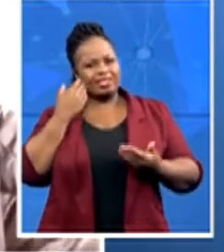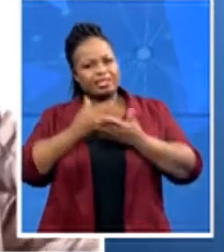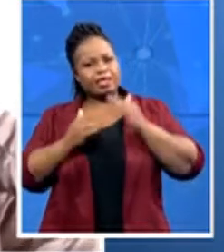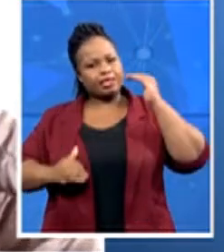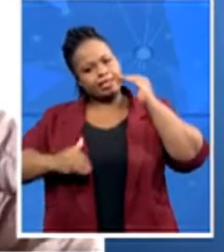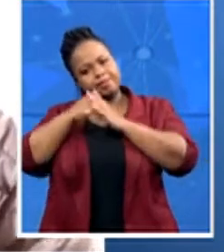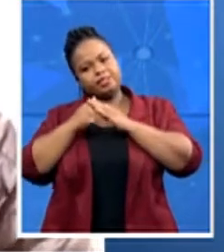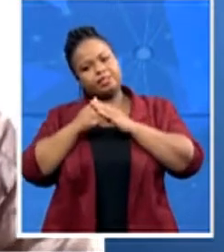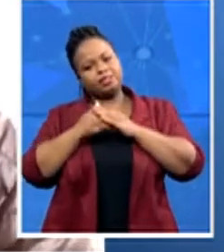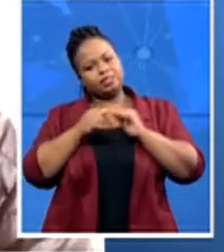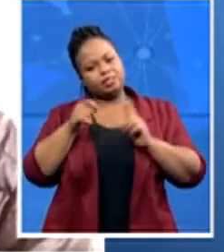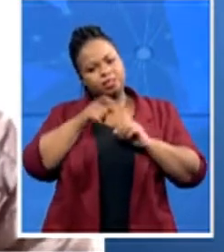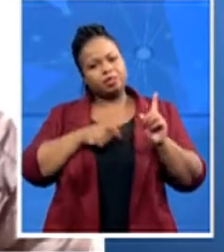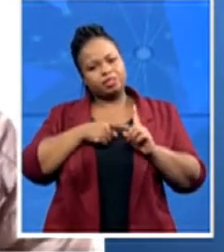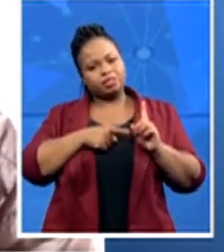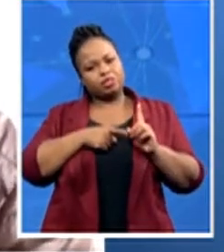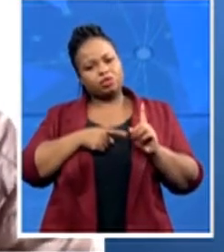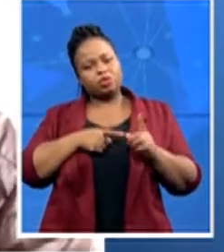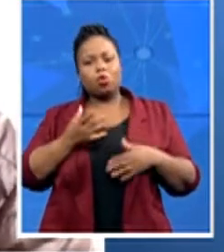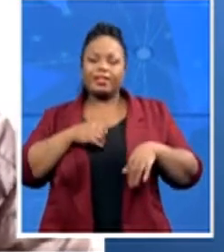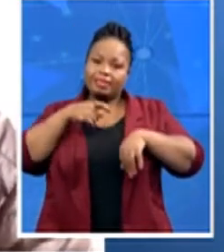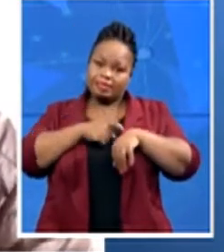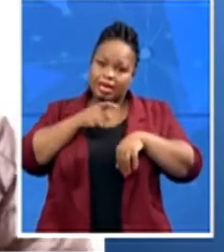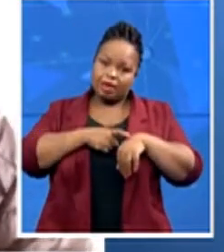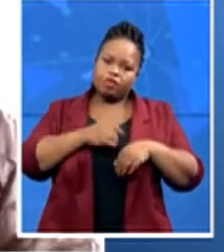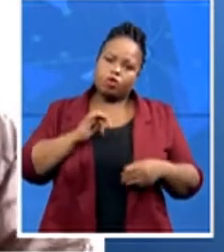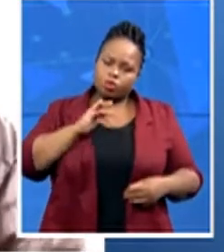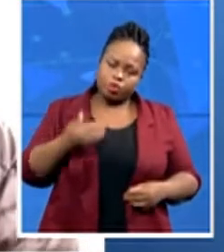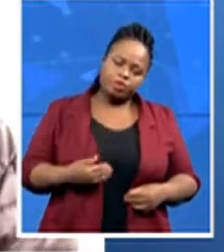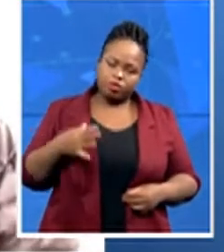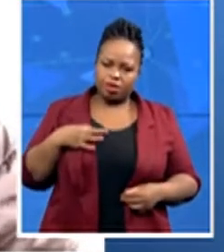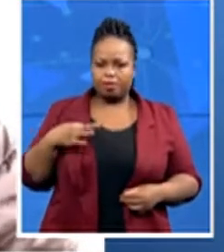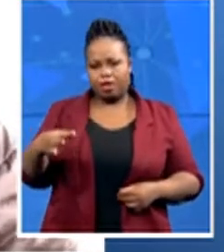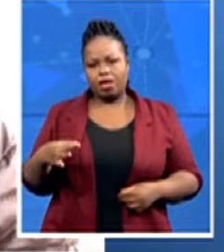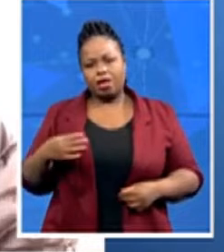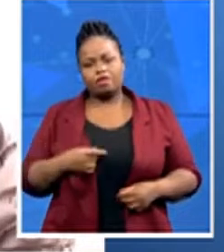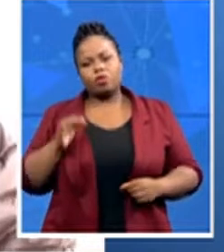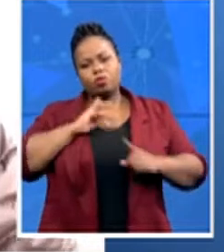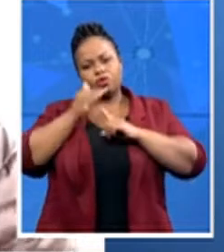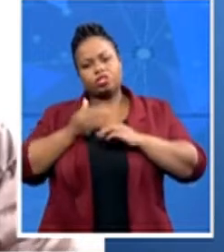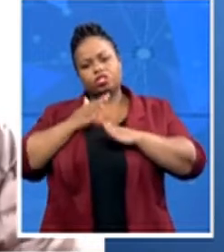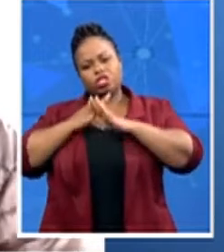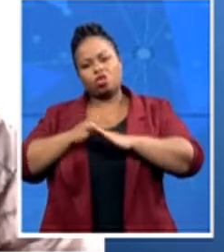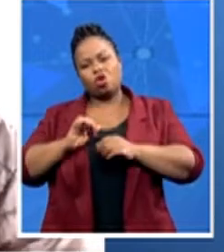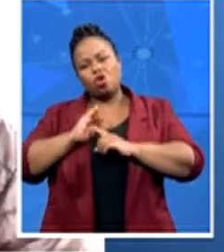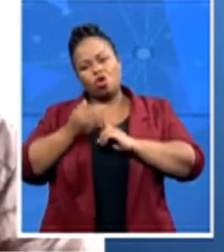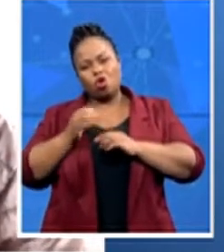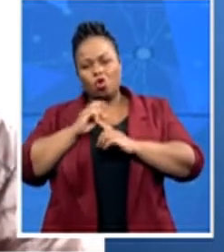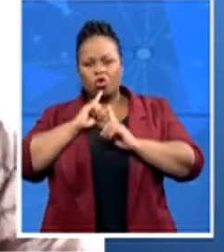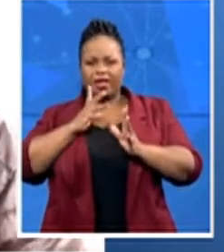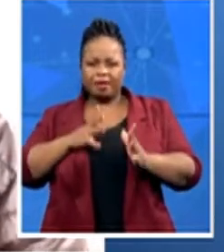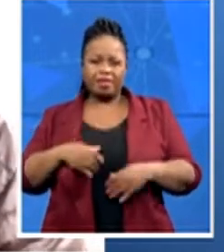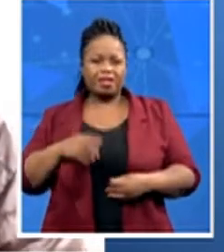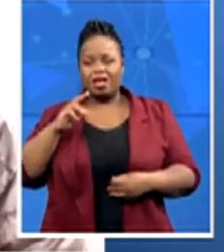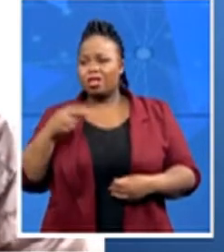amount of time it takes for a woman to apply for a protection order. And for those women who can't even travel to different courts